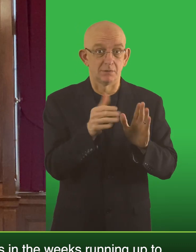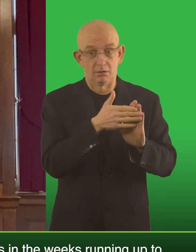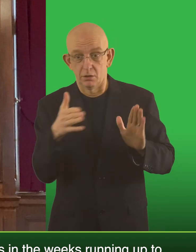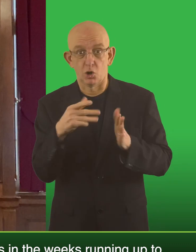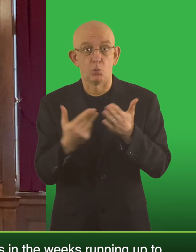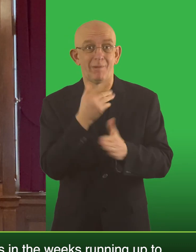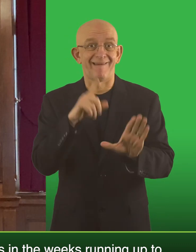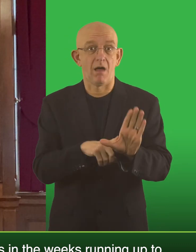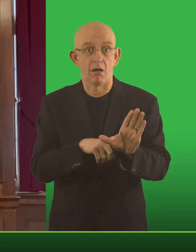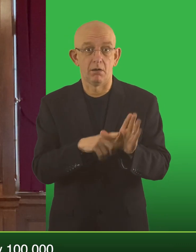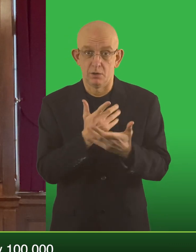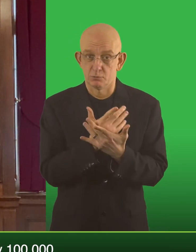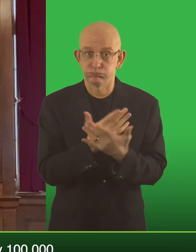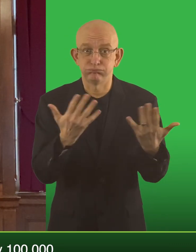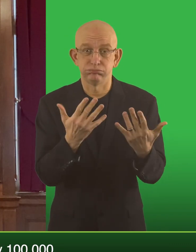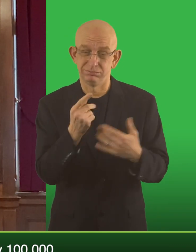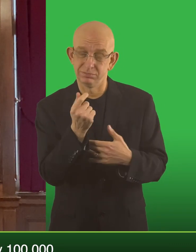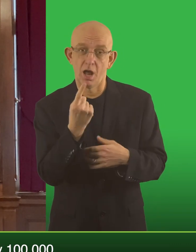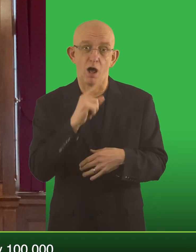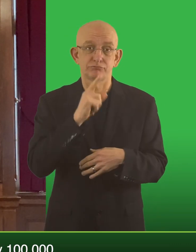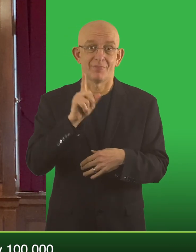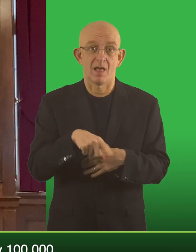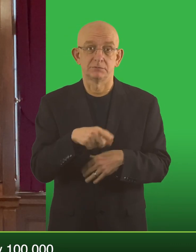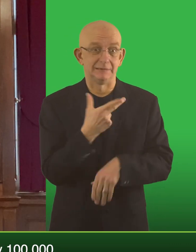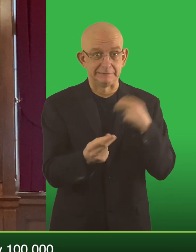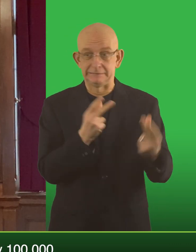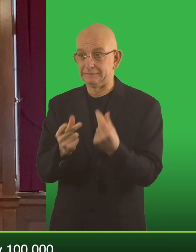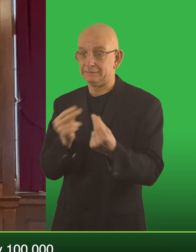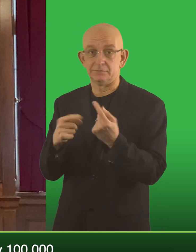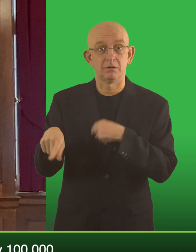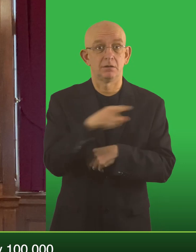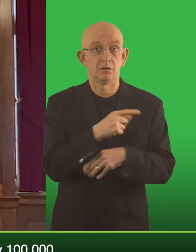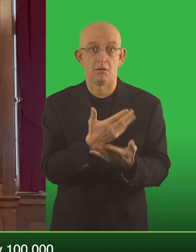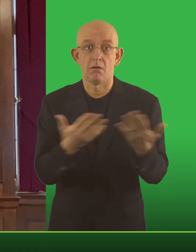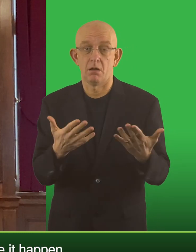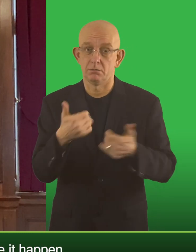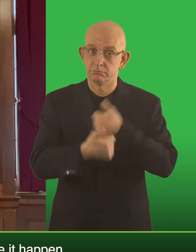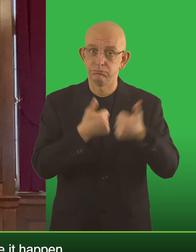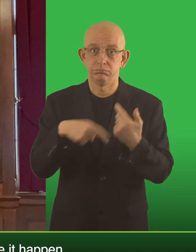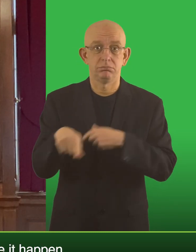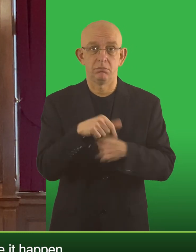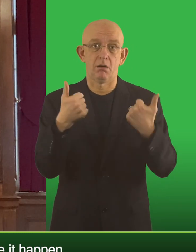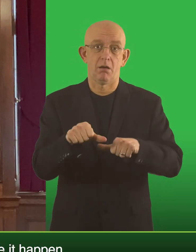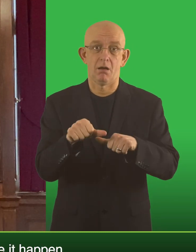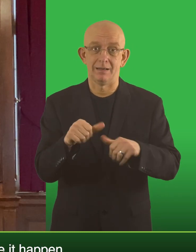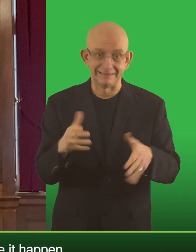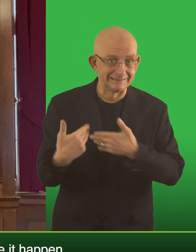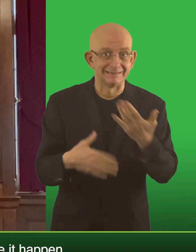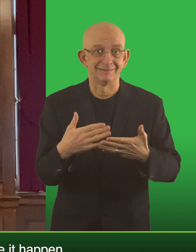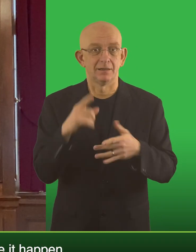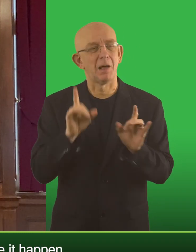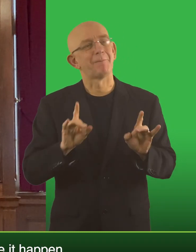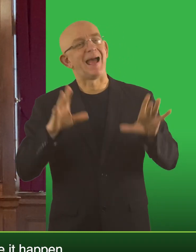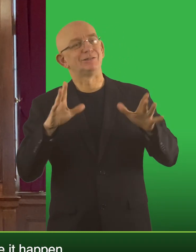and then between Christmas and New Year. A massive increase, nearly 100,000 boosters given in that period, and credit to all those who made it happen, because it